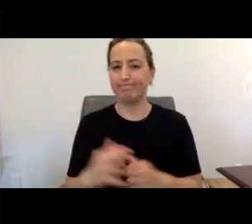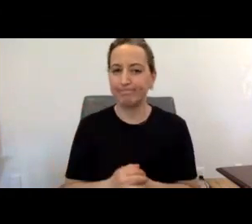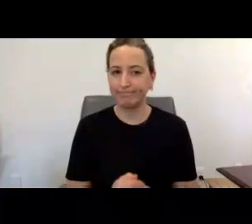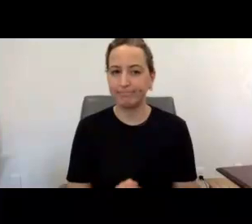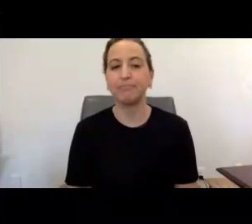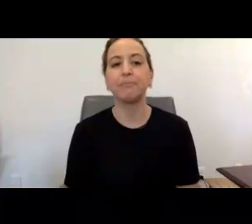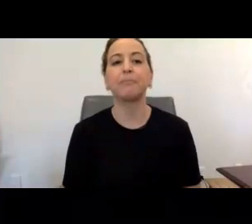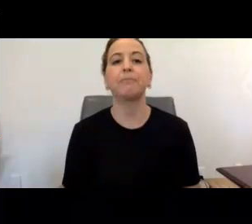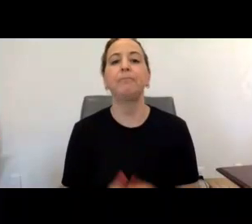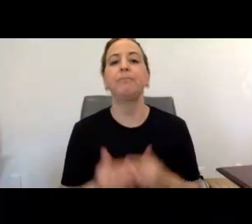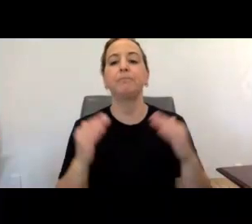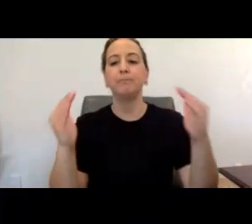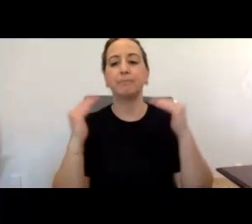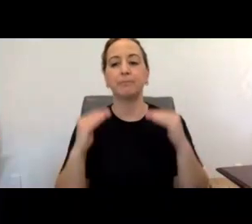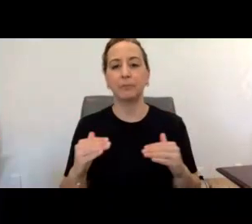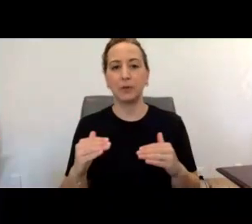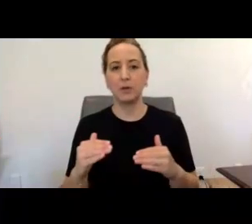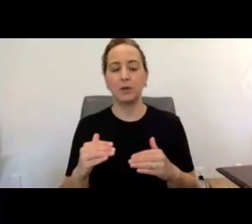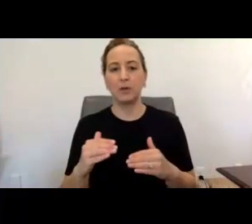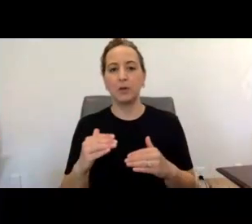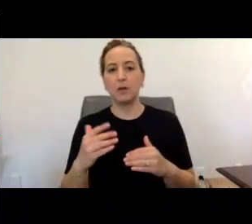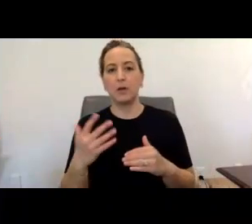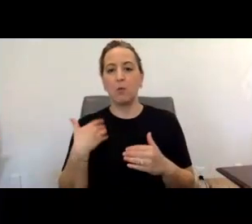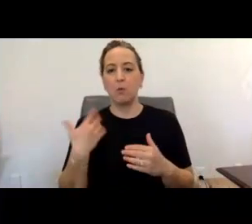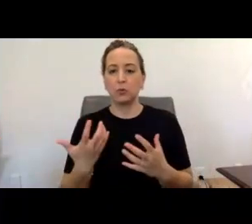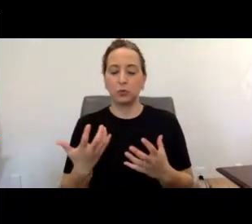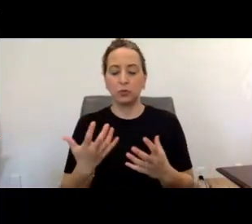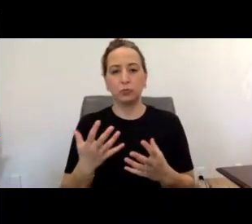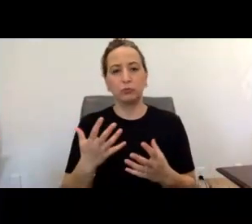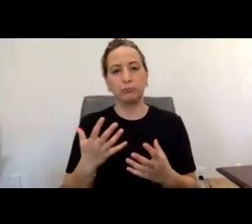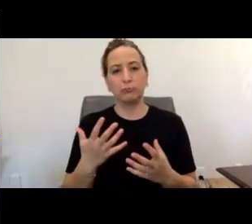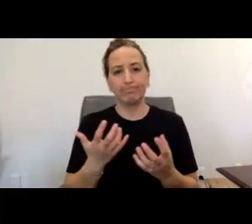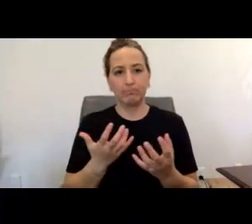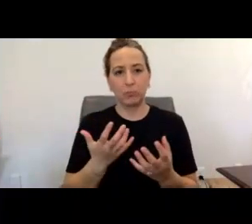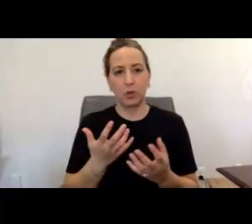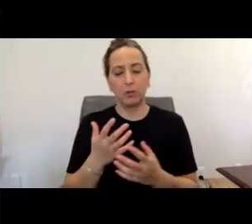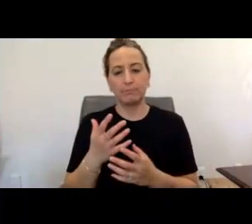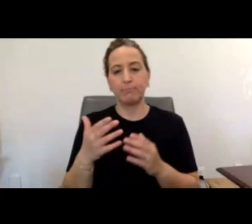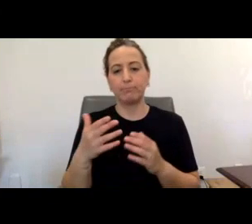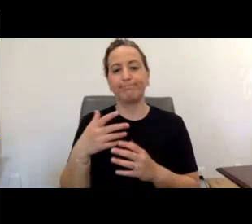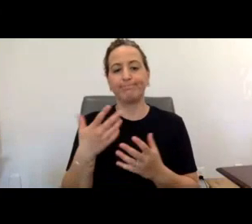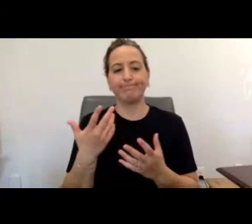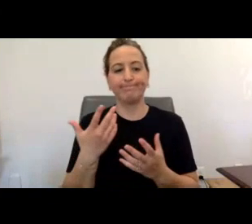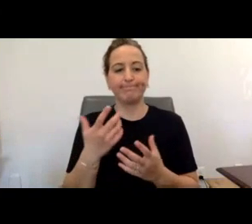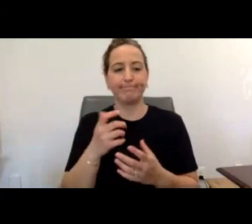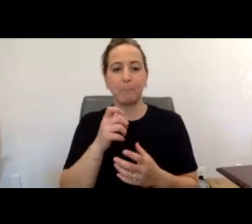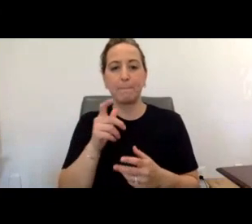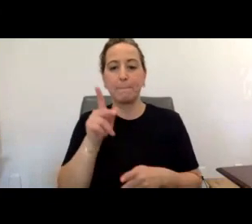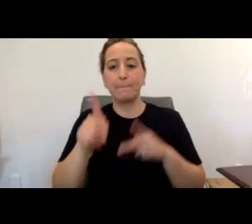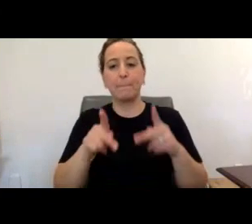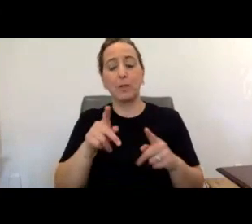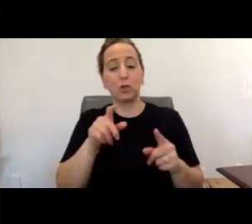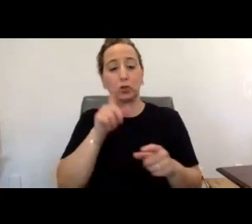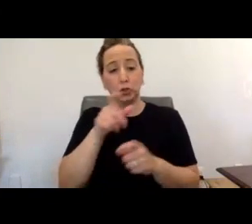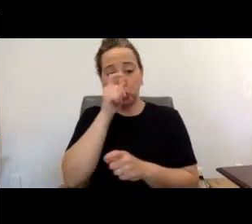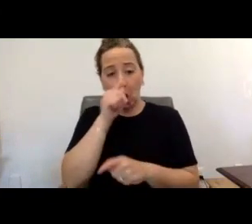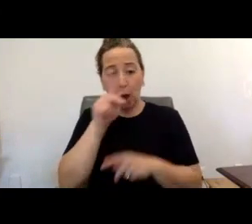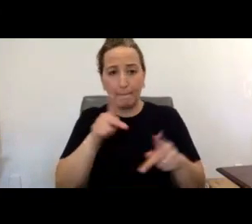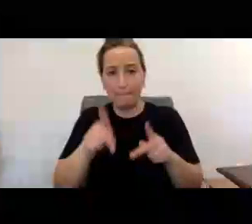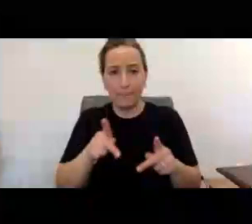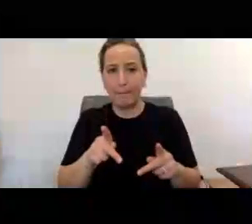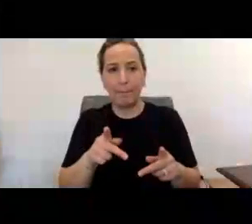Next, I'd like to move on to predatory lending and redlining, and that's defined as targeting people for unfair or deceptive loans on